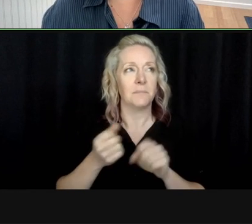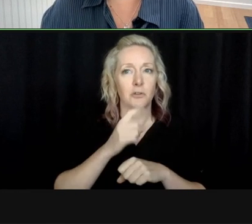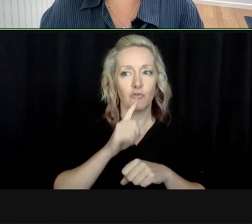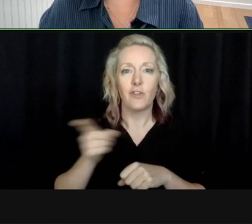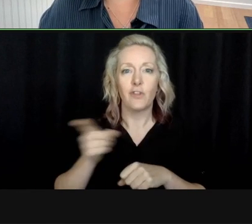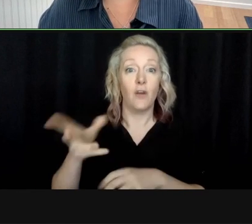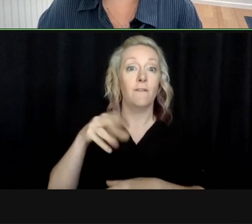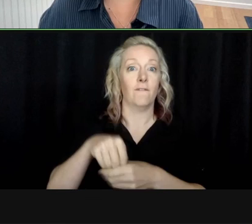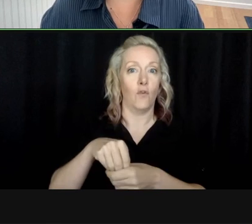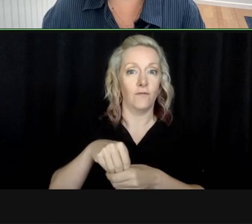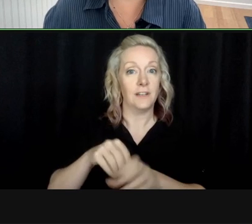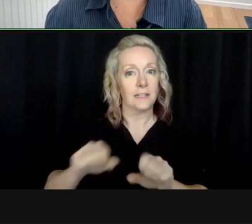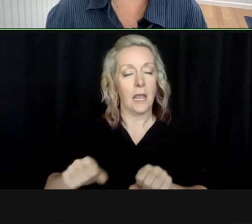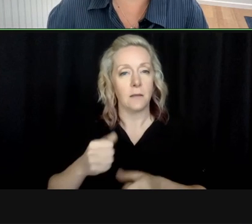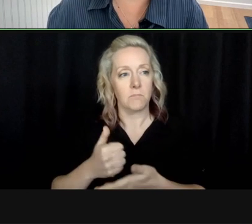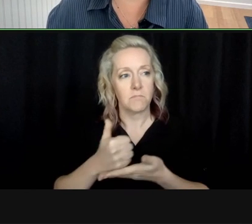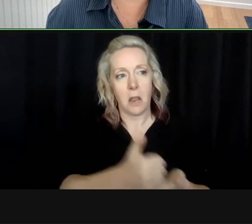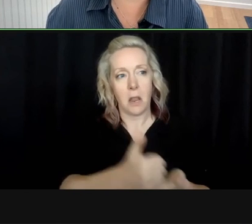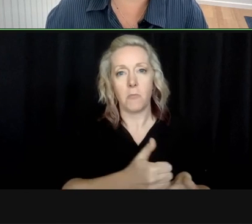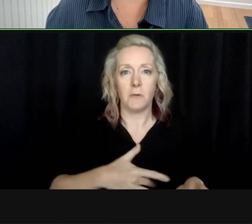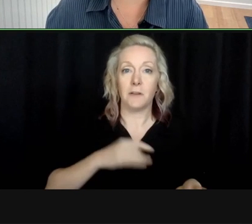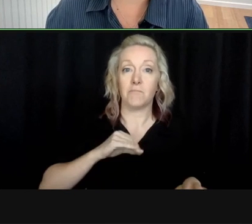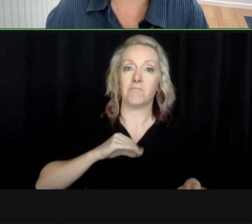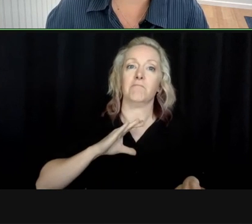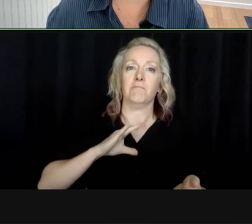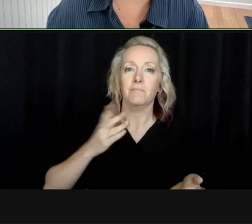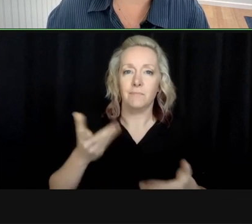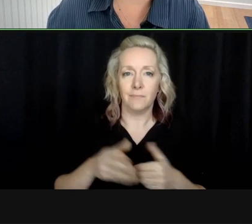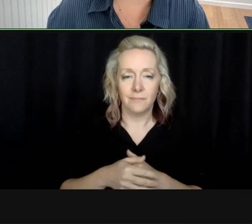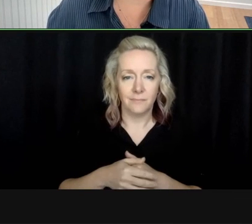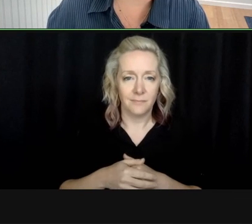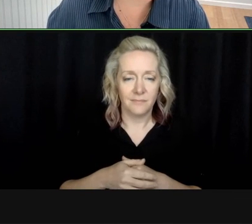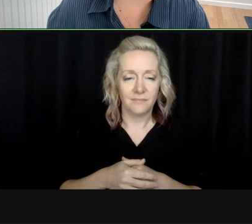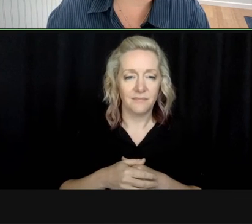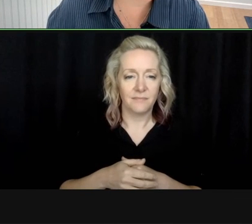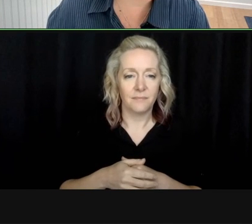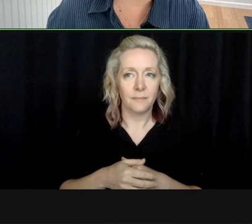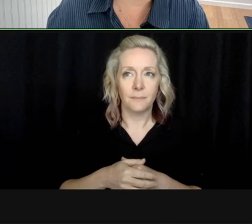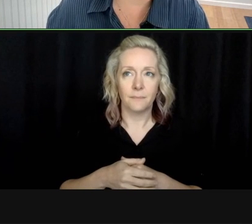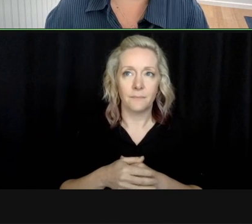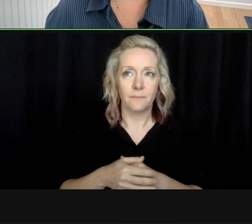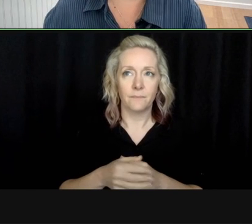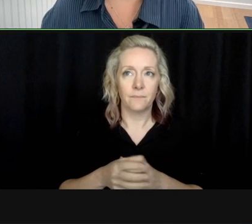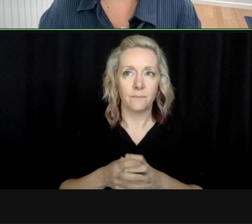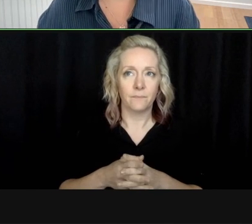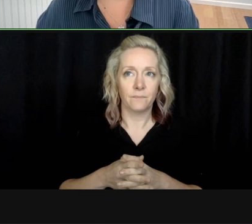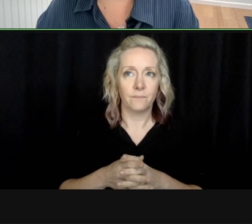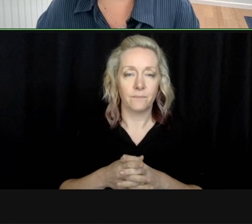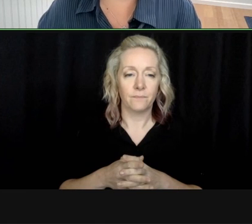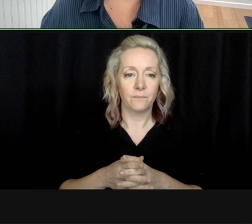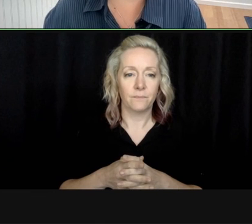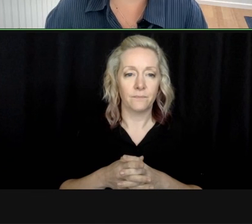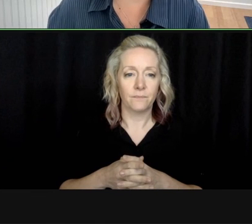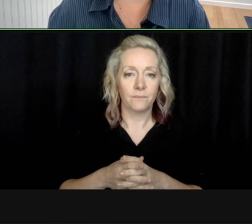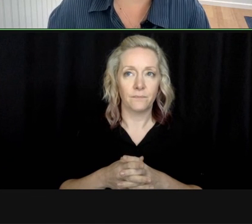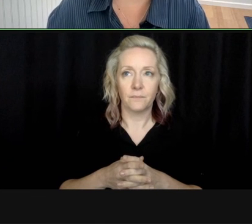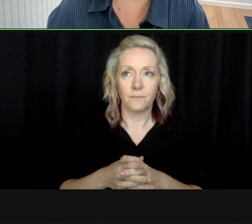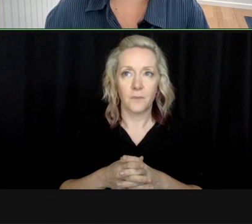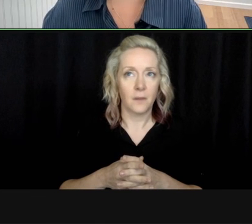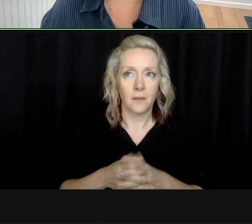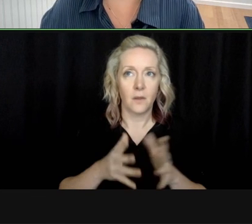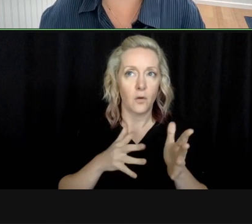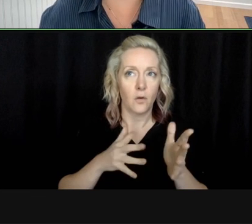involved from the beginning to the middle to the end. Um, okay. And now it looks like the other,